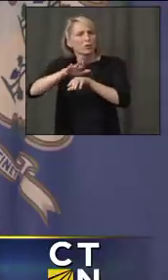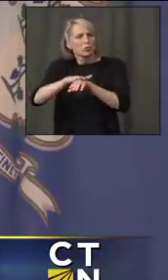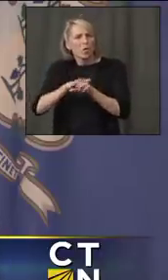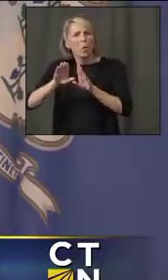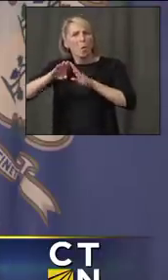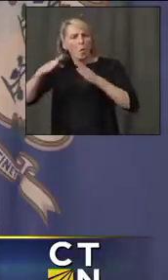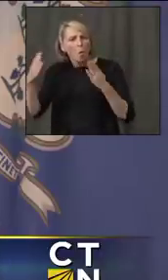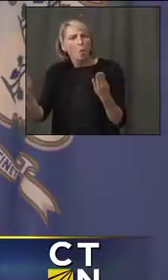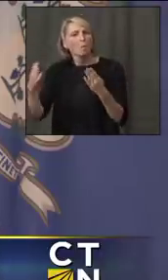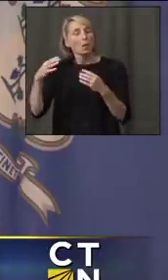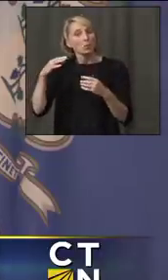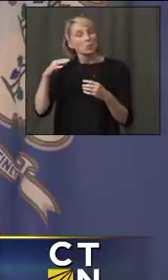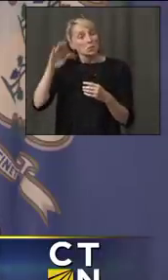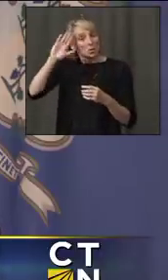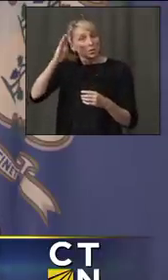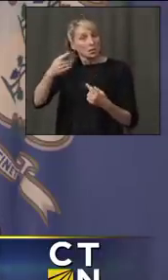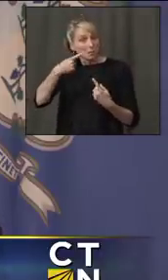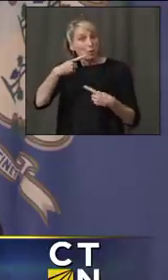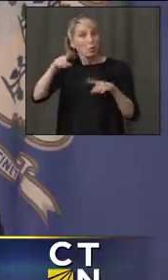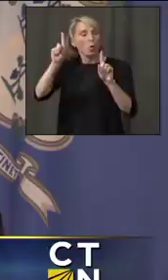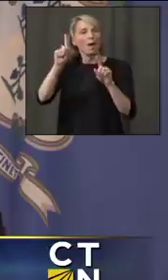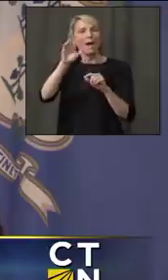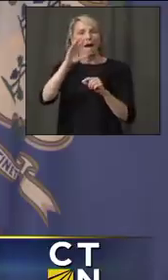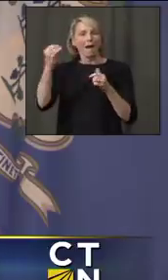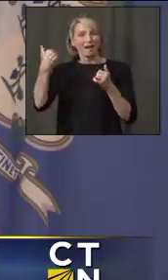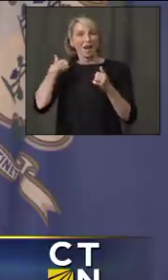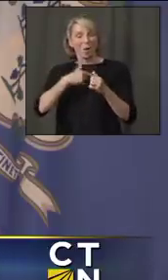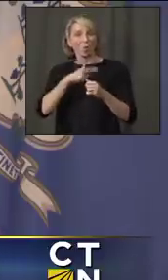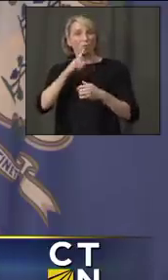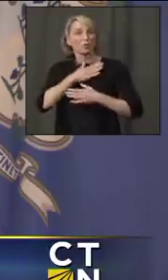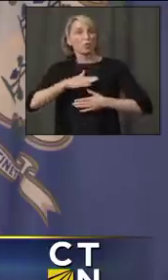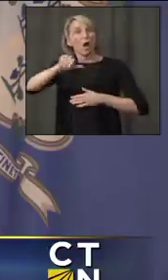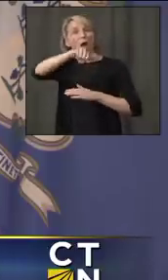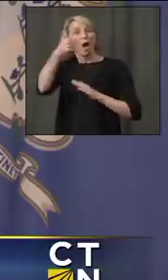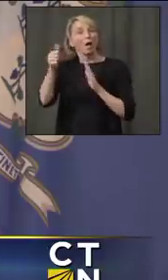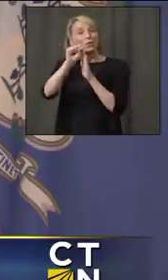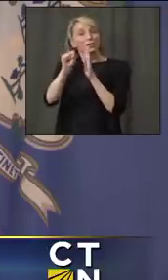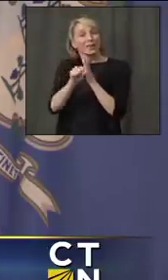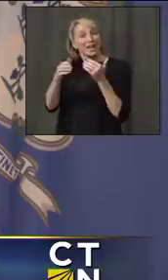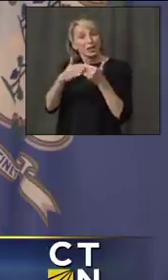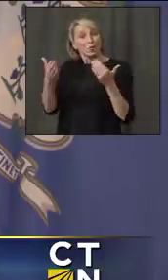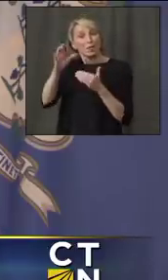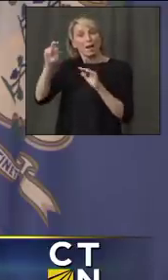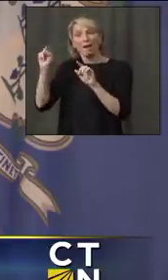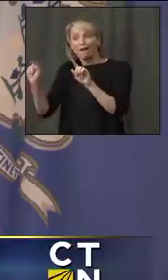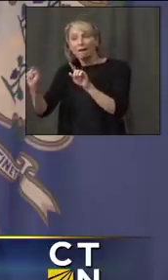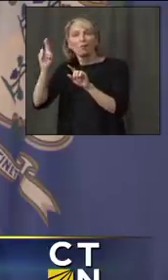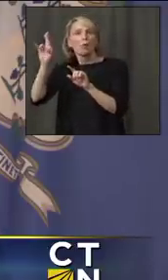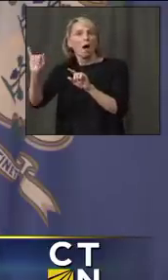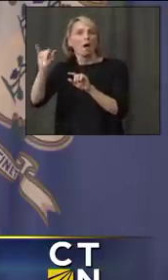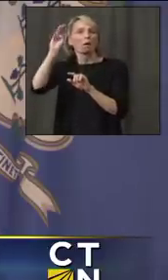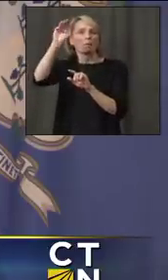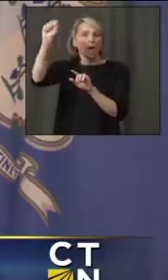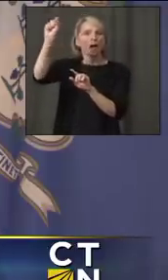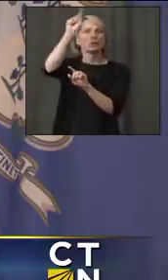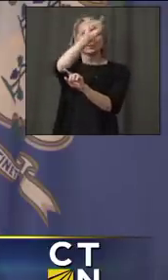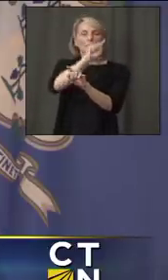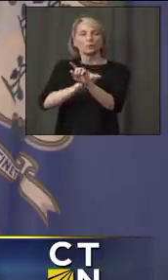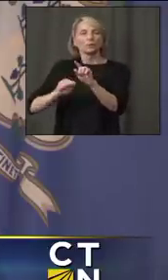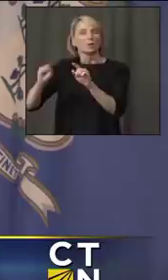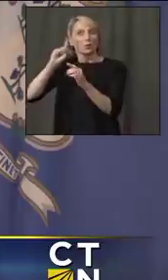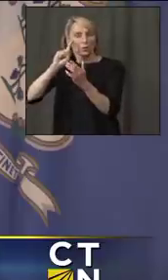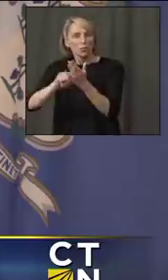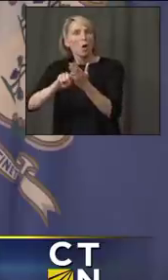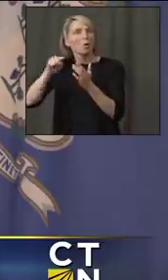do. And I do get anxious because there's a very narrow margin for error. And when I hear